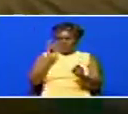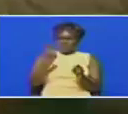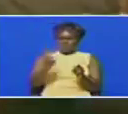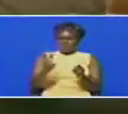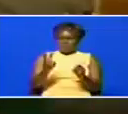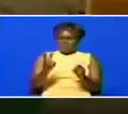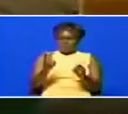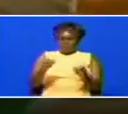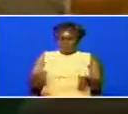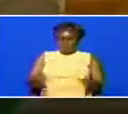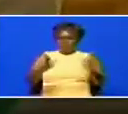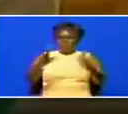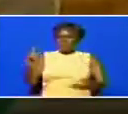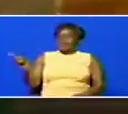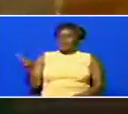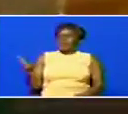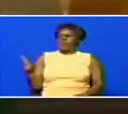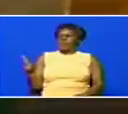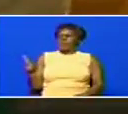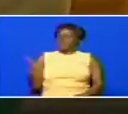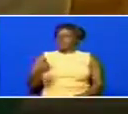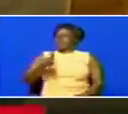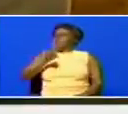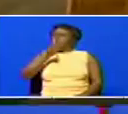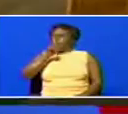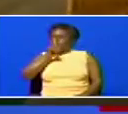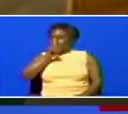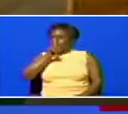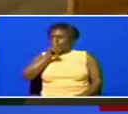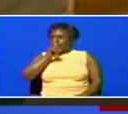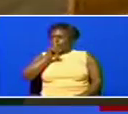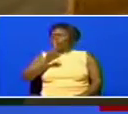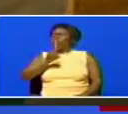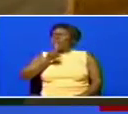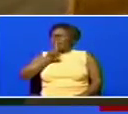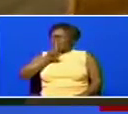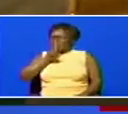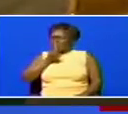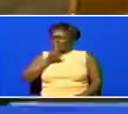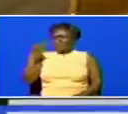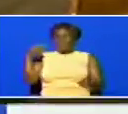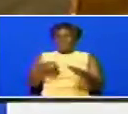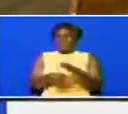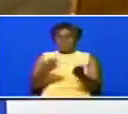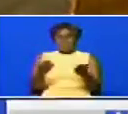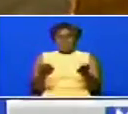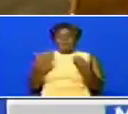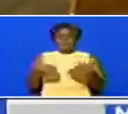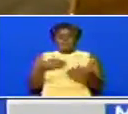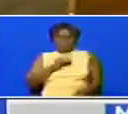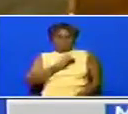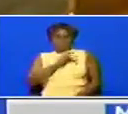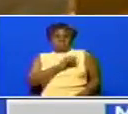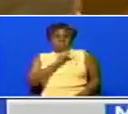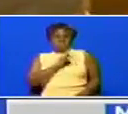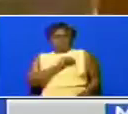the streets of Nairobi, it is quite, it's very quiet. It looks like people are scared.